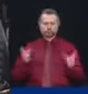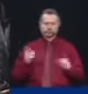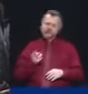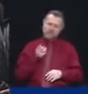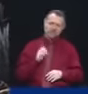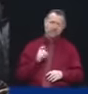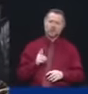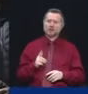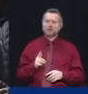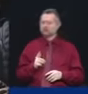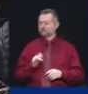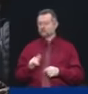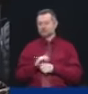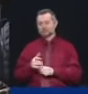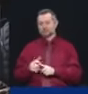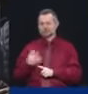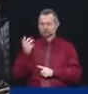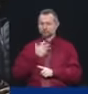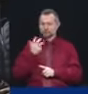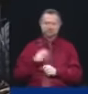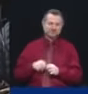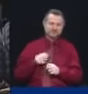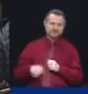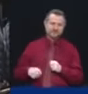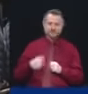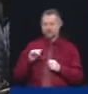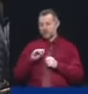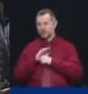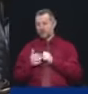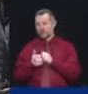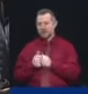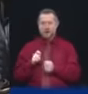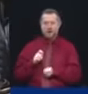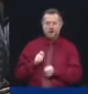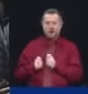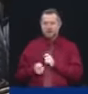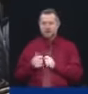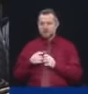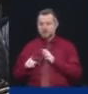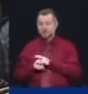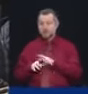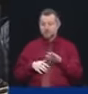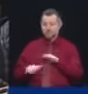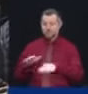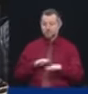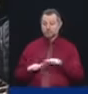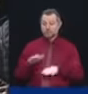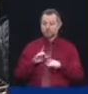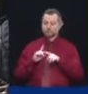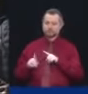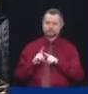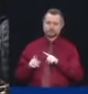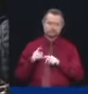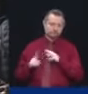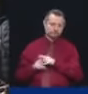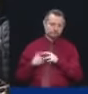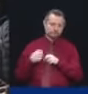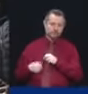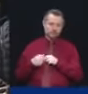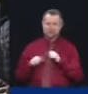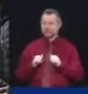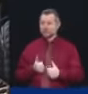COVID is, with variants of interest and this one and that one, it's still simple in the